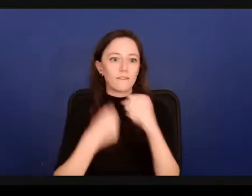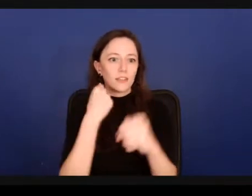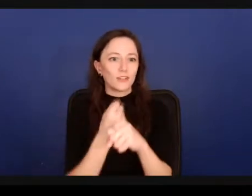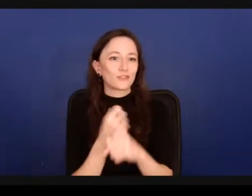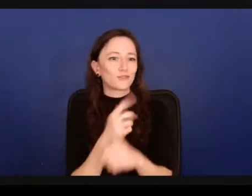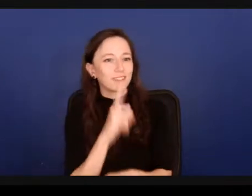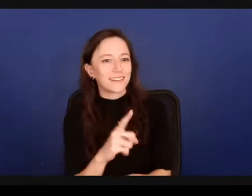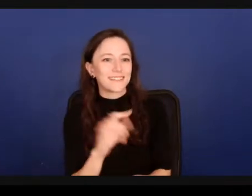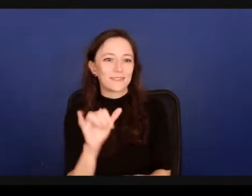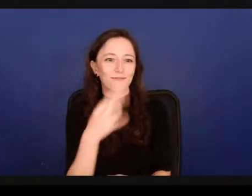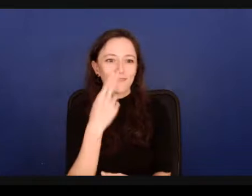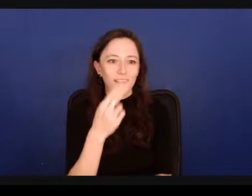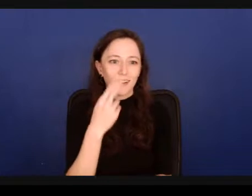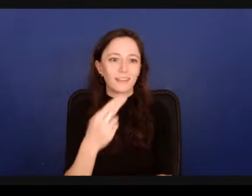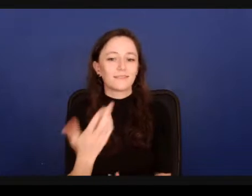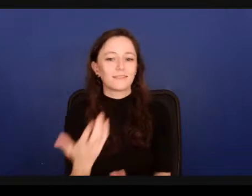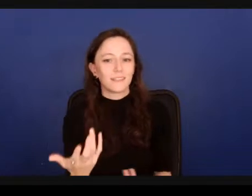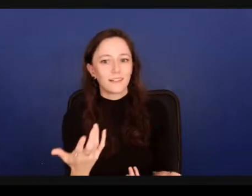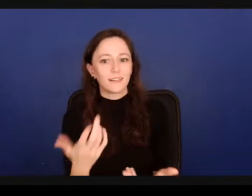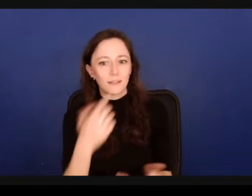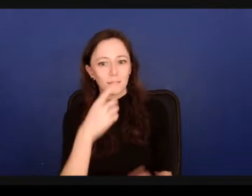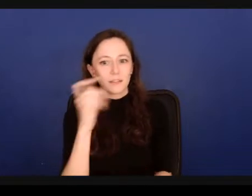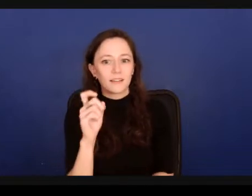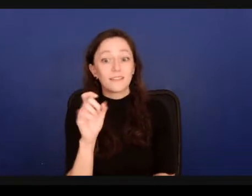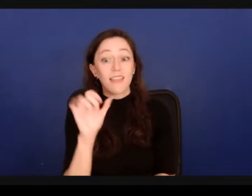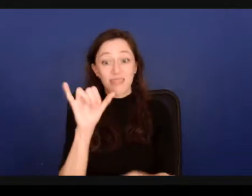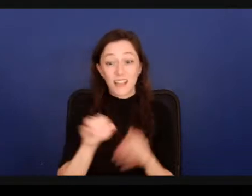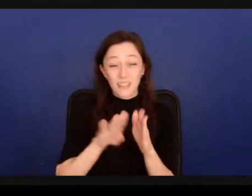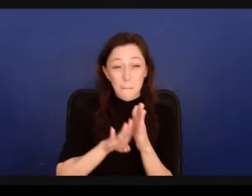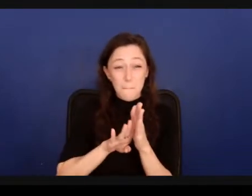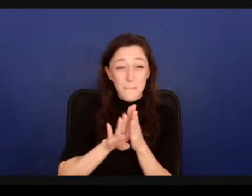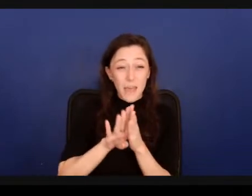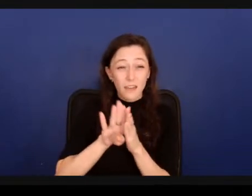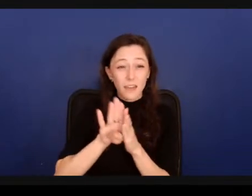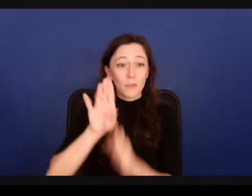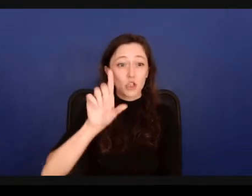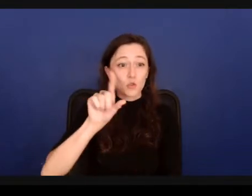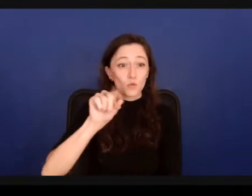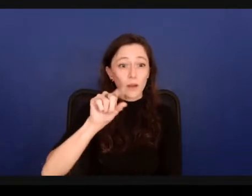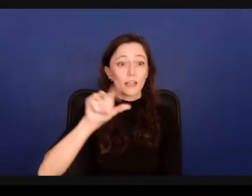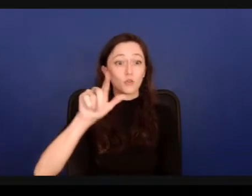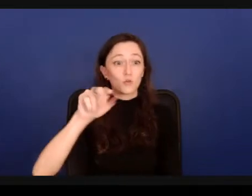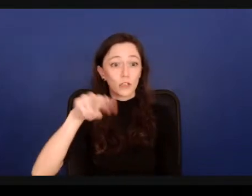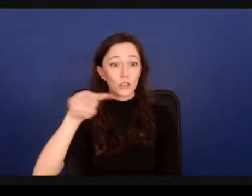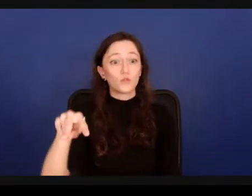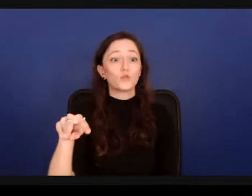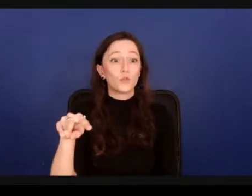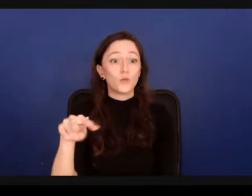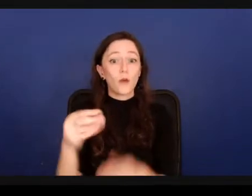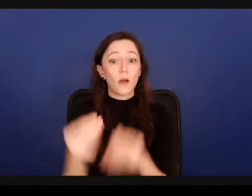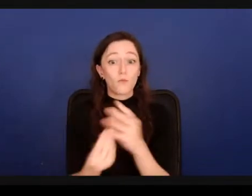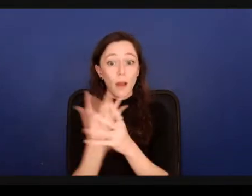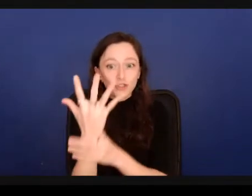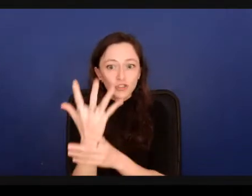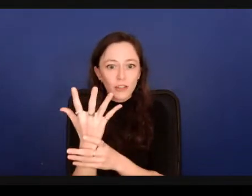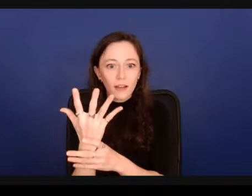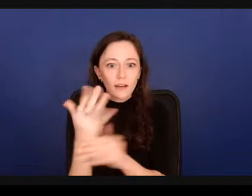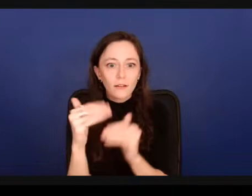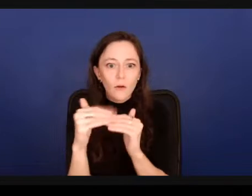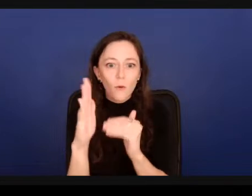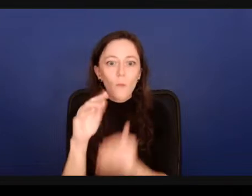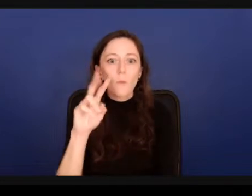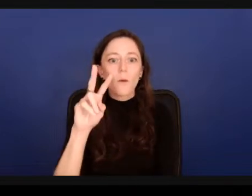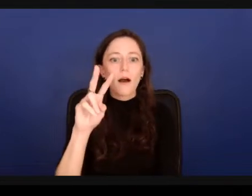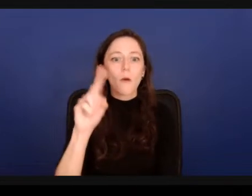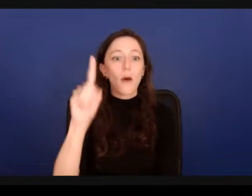Here's a buildup of earthquakes to Mauna Loa's 2022 eruption, where we had over 1,200 earthquakes in 1 month back towards the end of